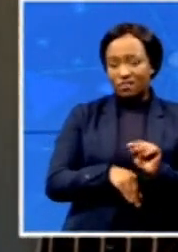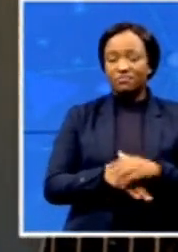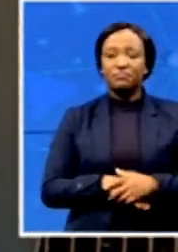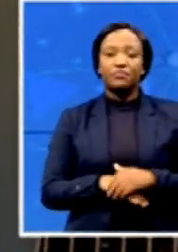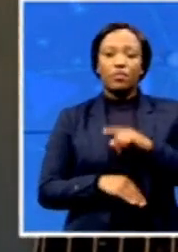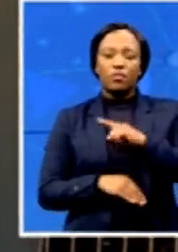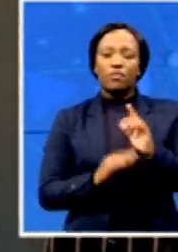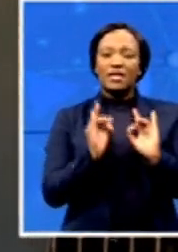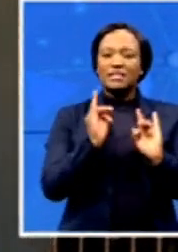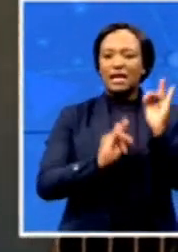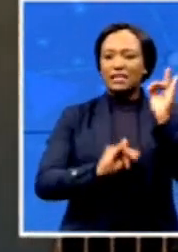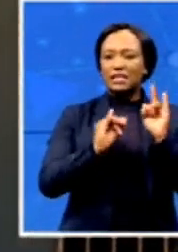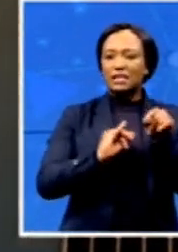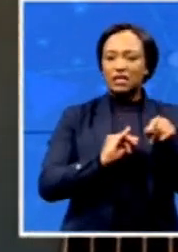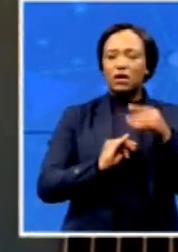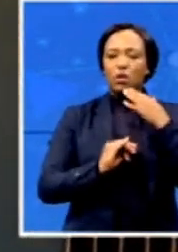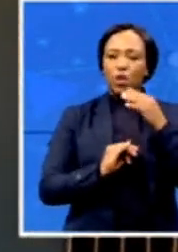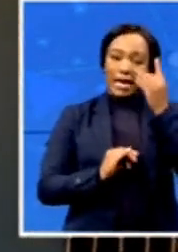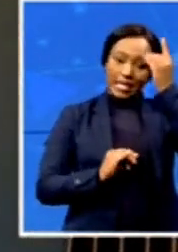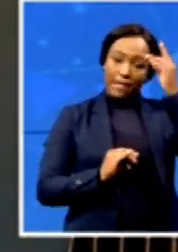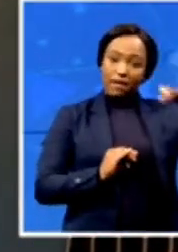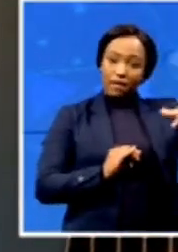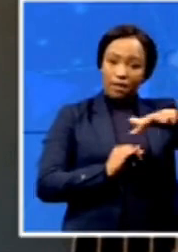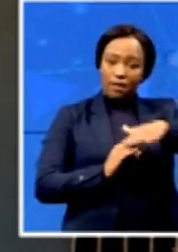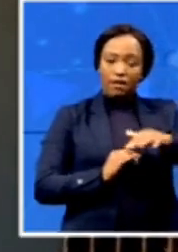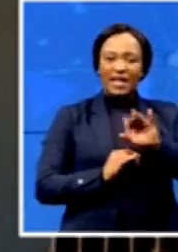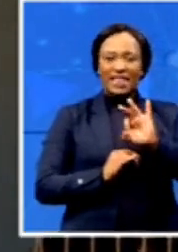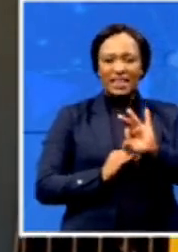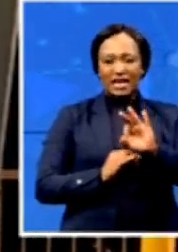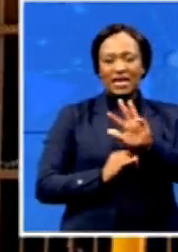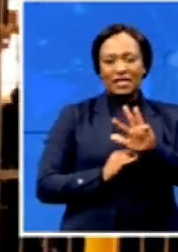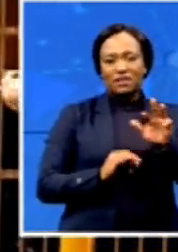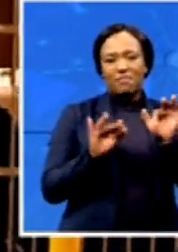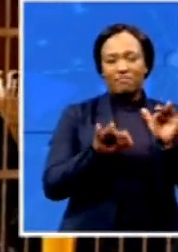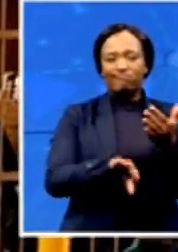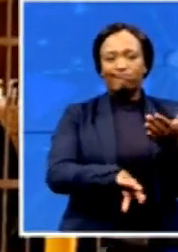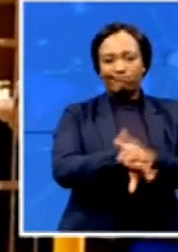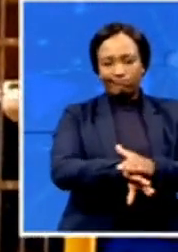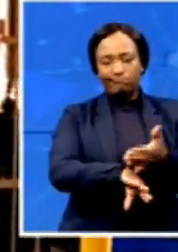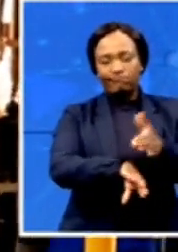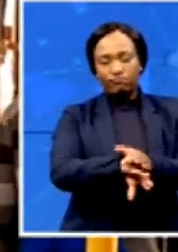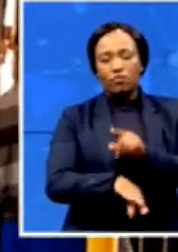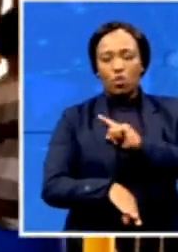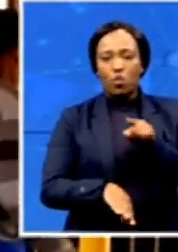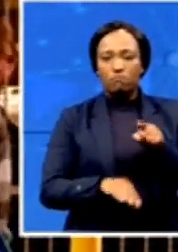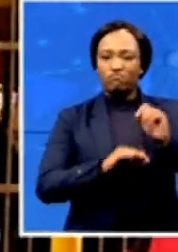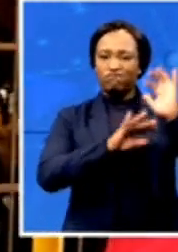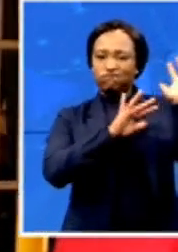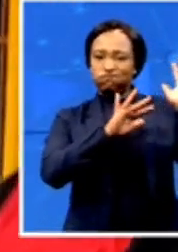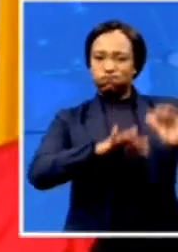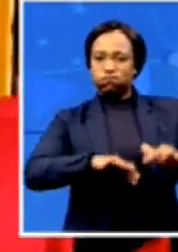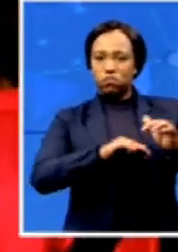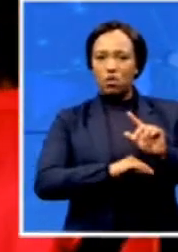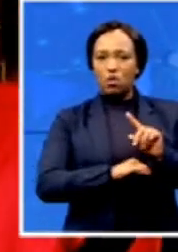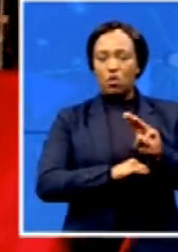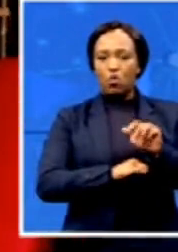which alone has 399 people who died as a result of the floods, and Kwaduza, 30 people who died there.